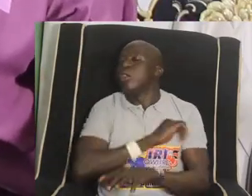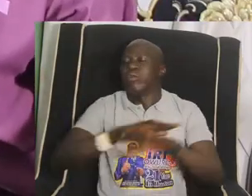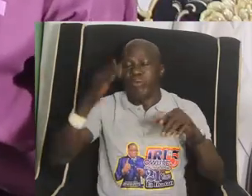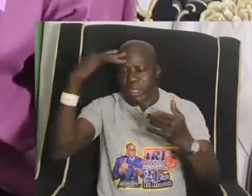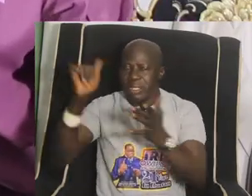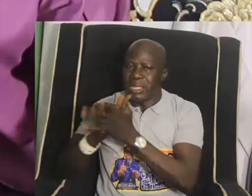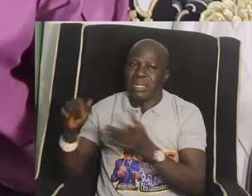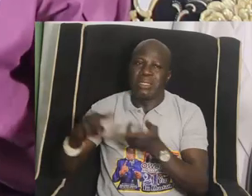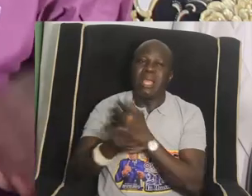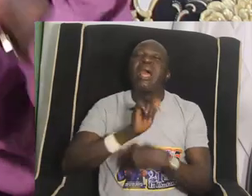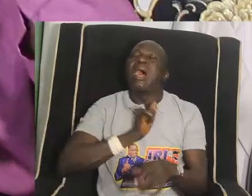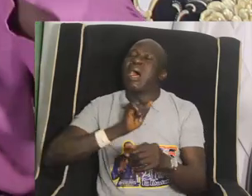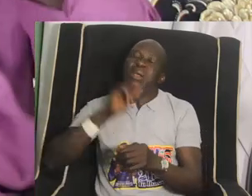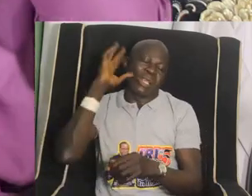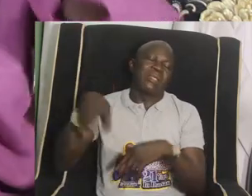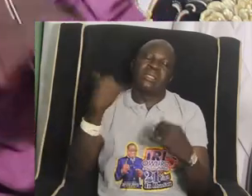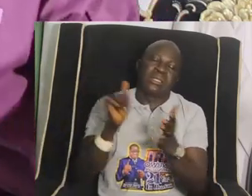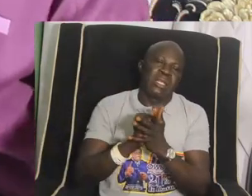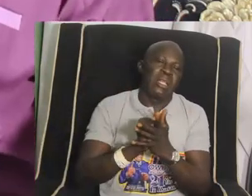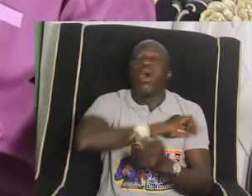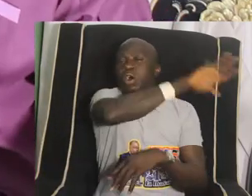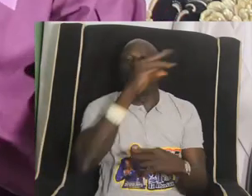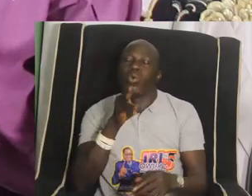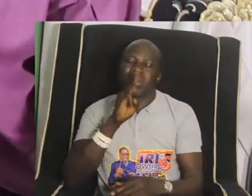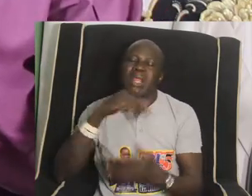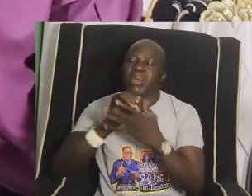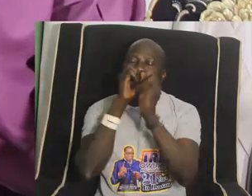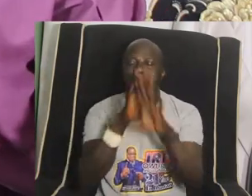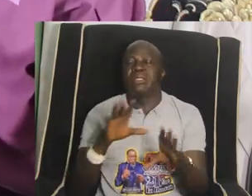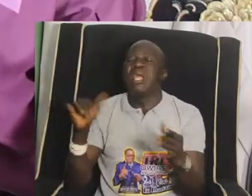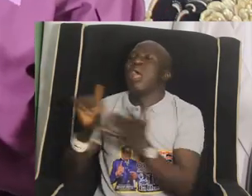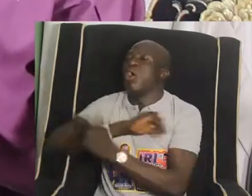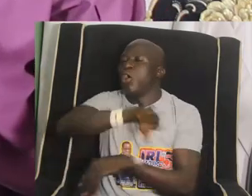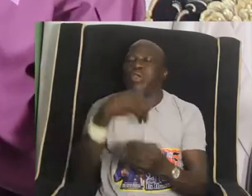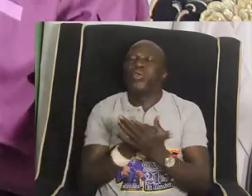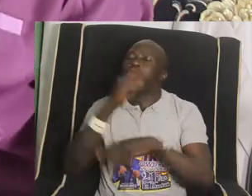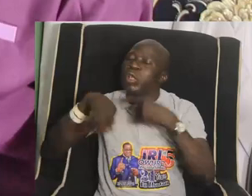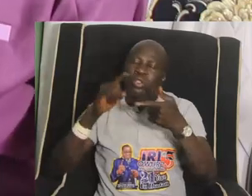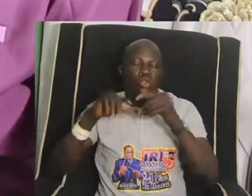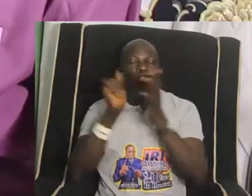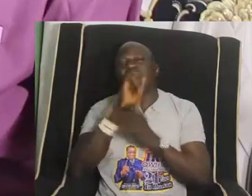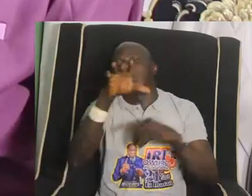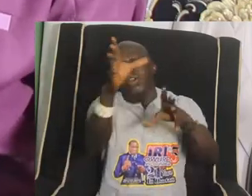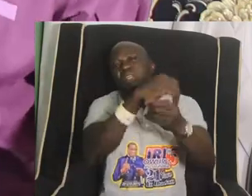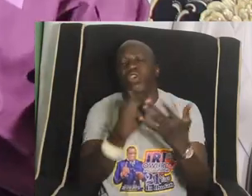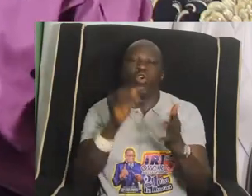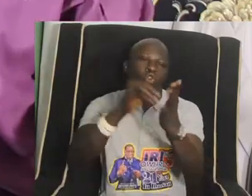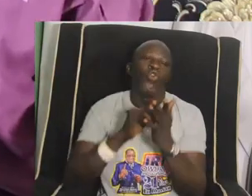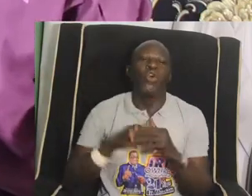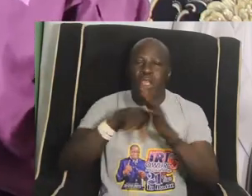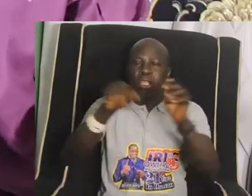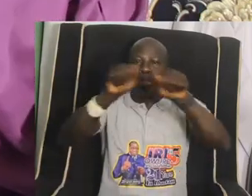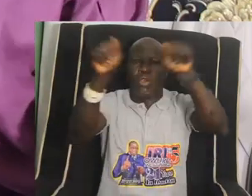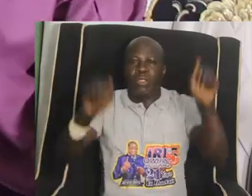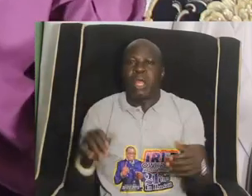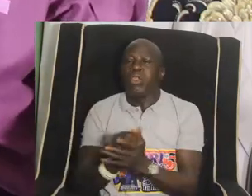name. Don't forget that. I said, the water we are blessed. You will go there to collect yours on